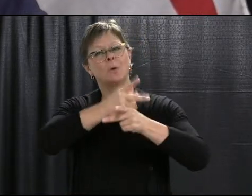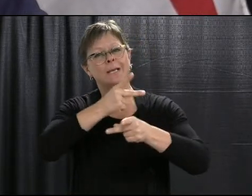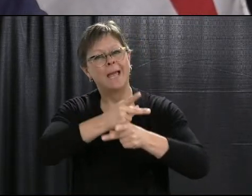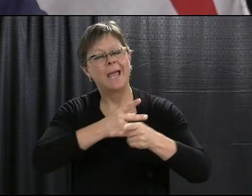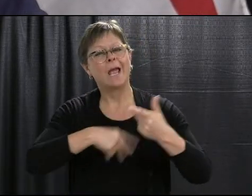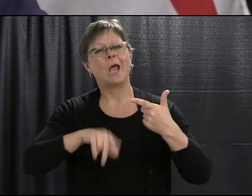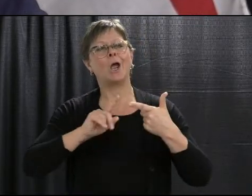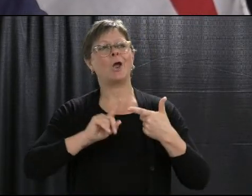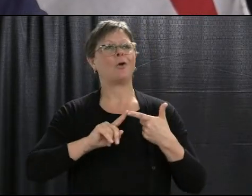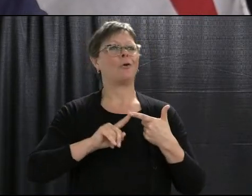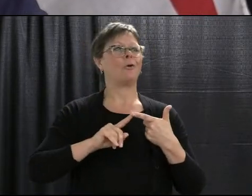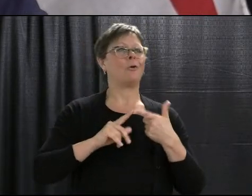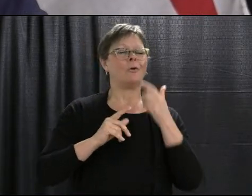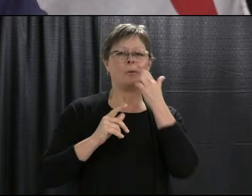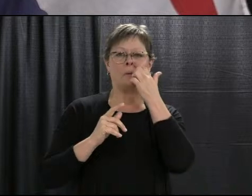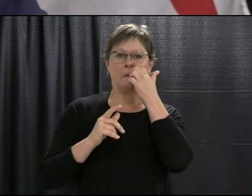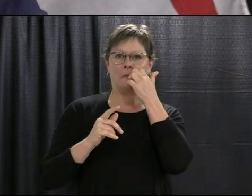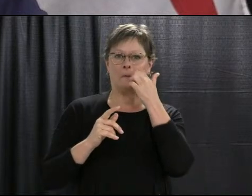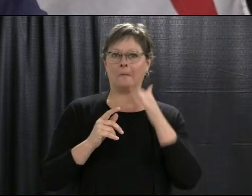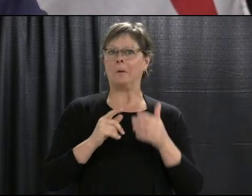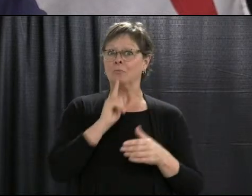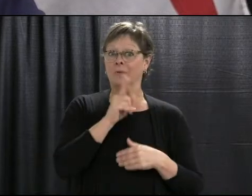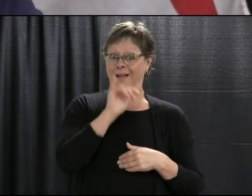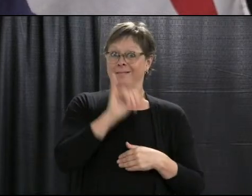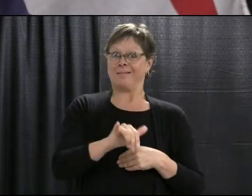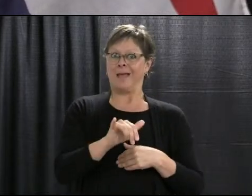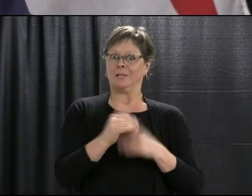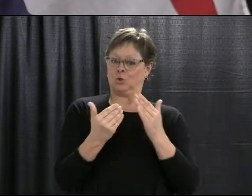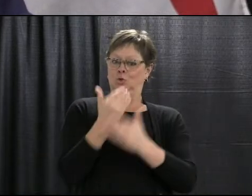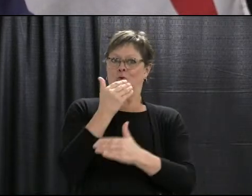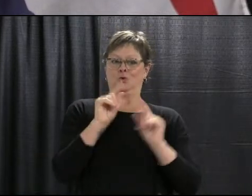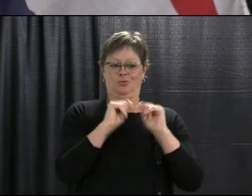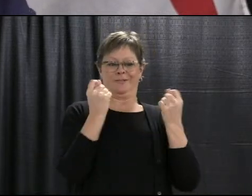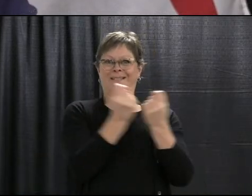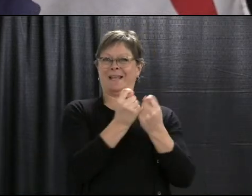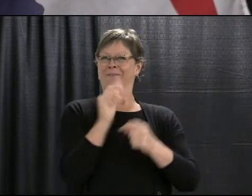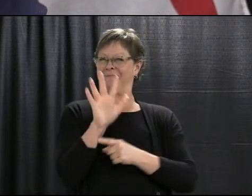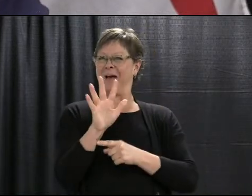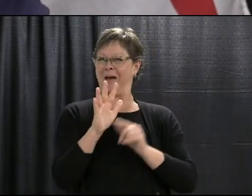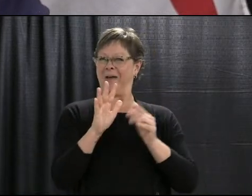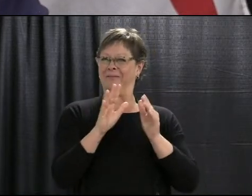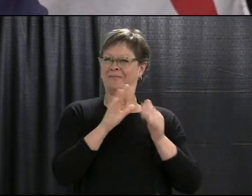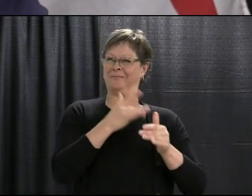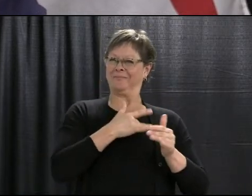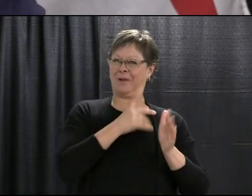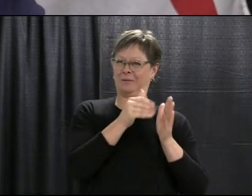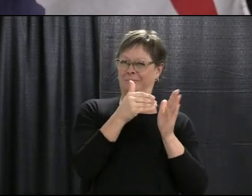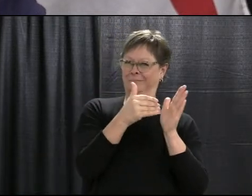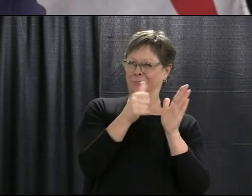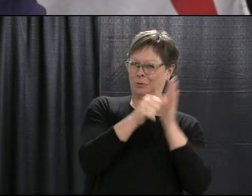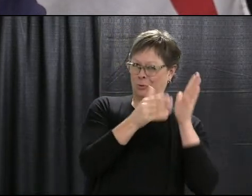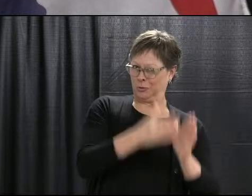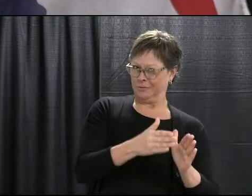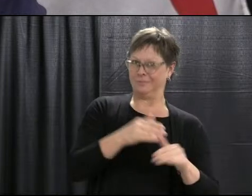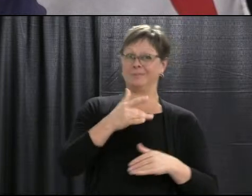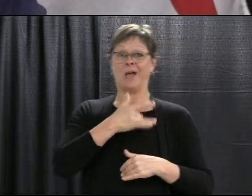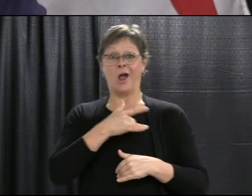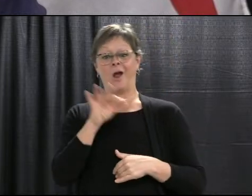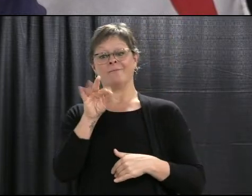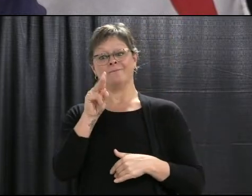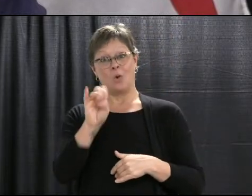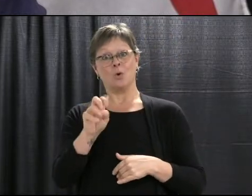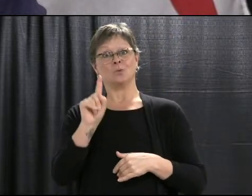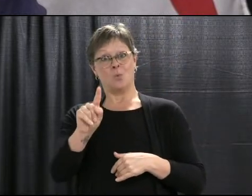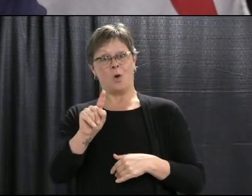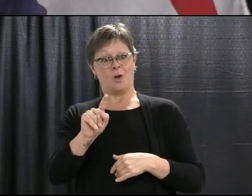the increased rates because of the new cardiac surgery team, and the Heart Force One. I think that this